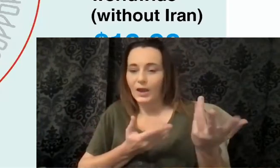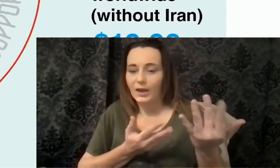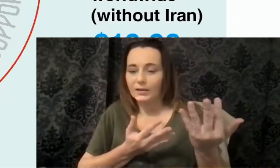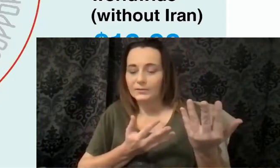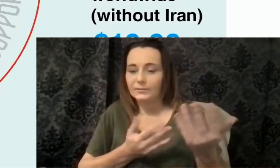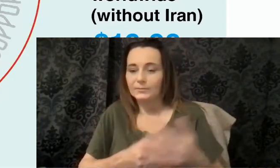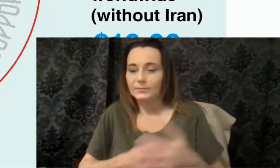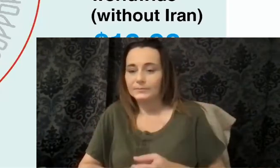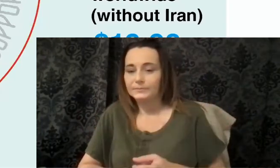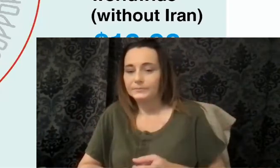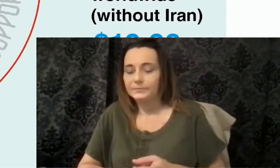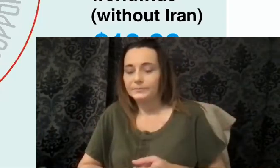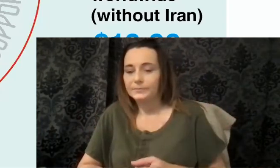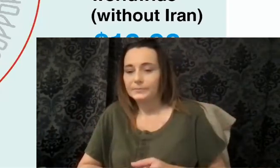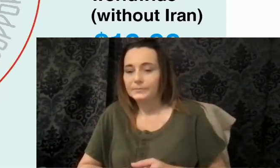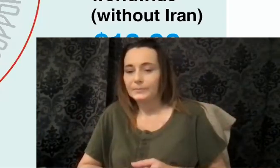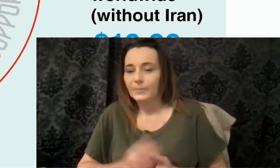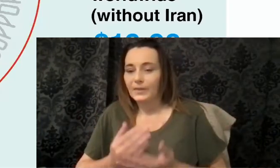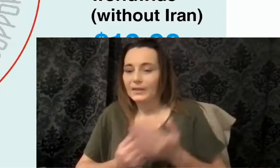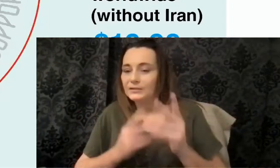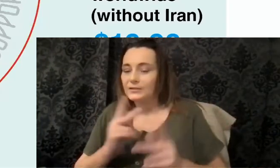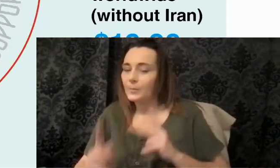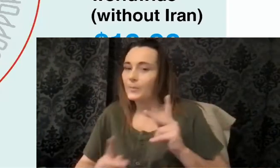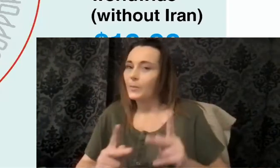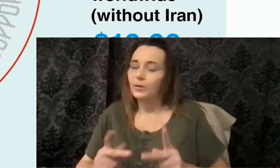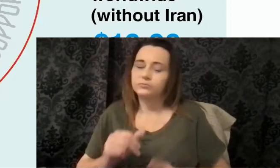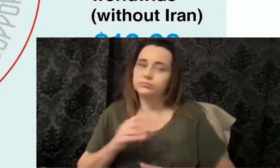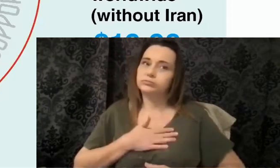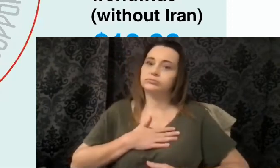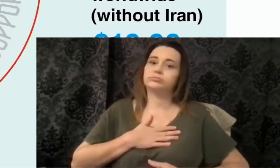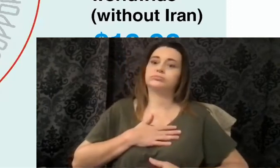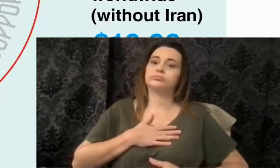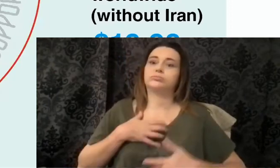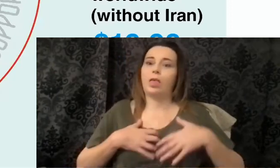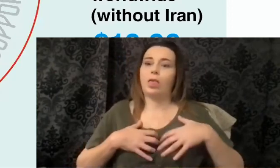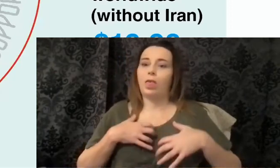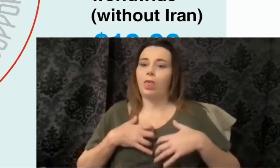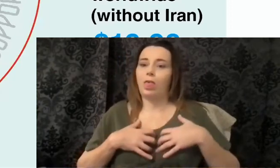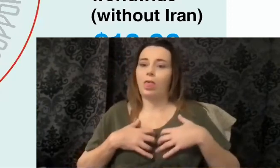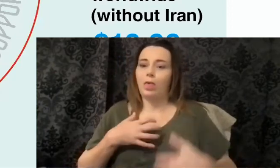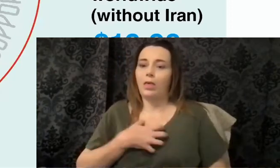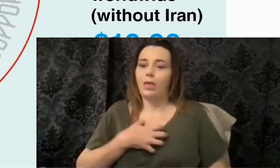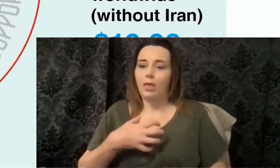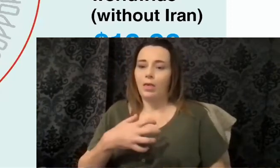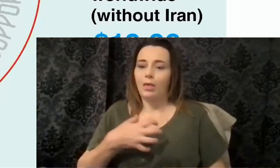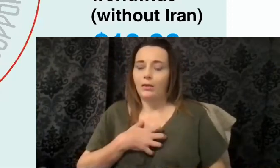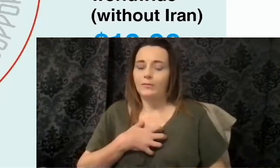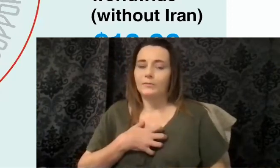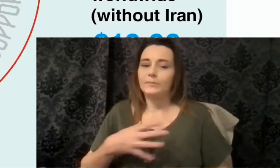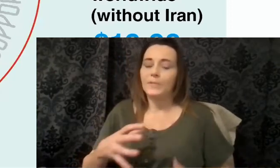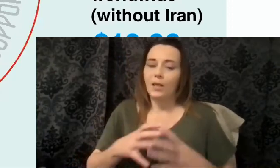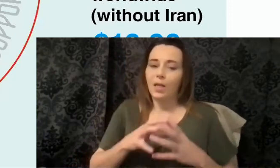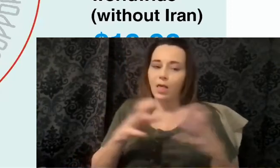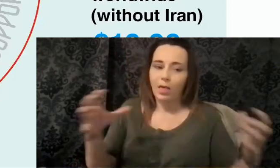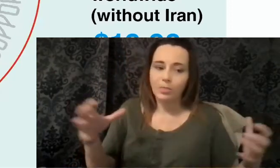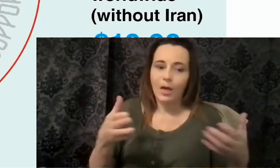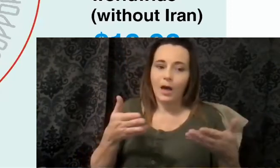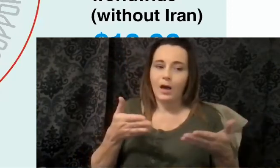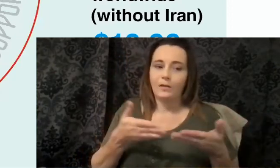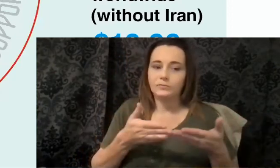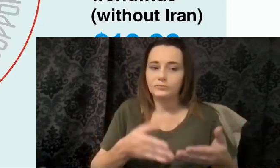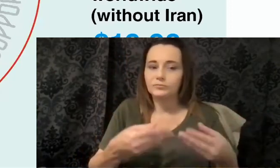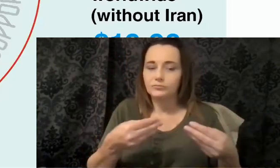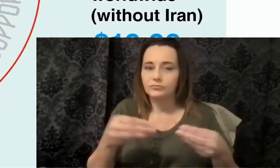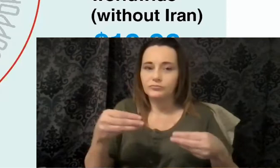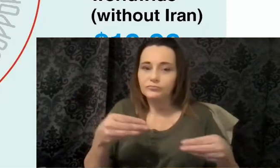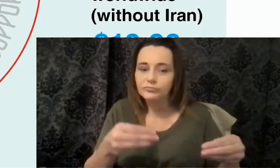Made some people very unhappy. Yeah, there's been massive supply chain issues. Yes, yeah.